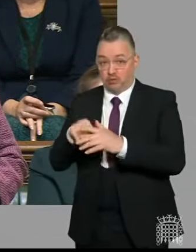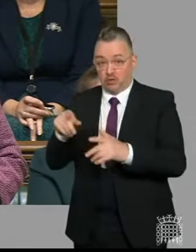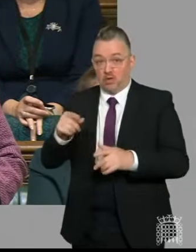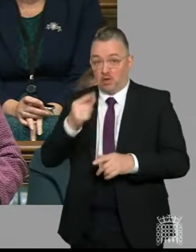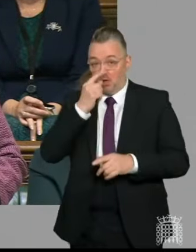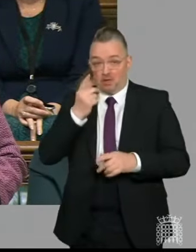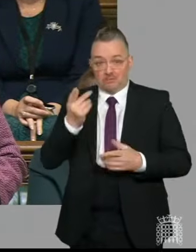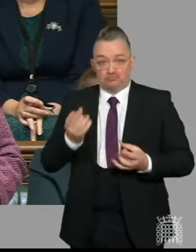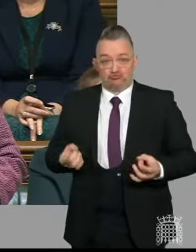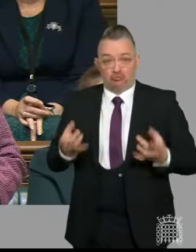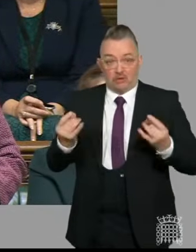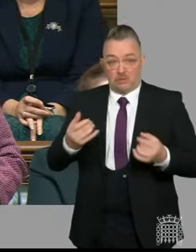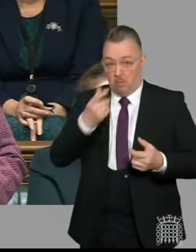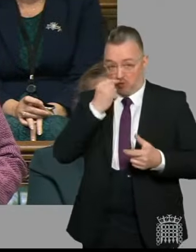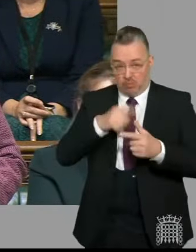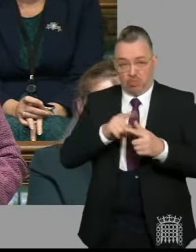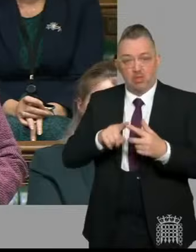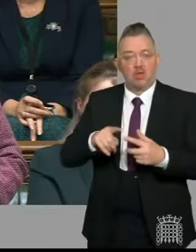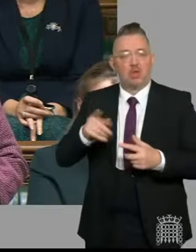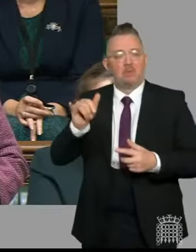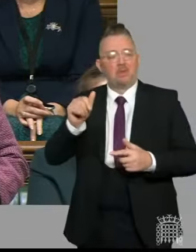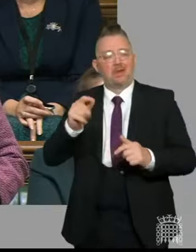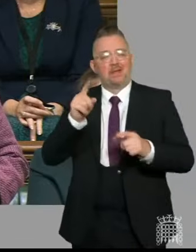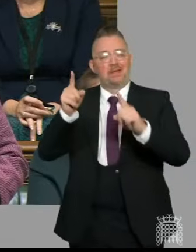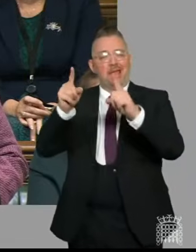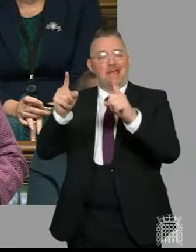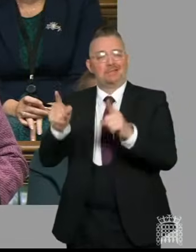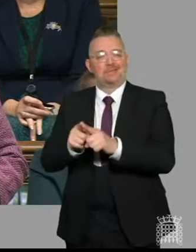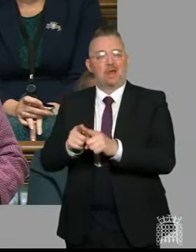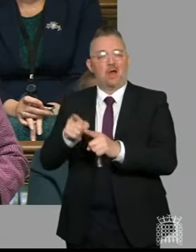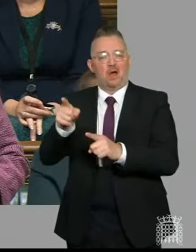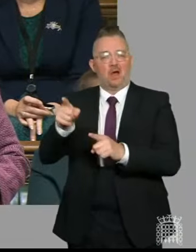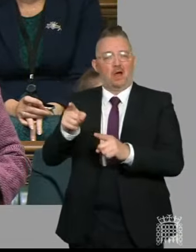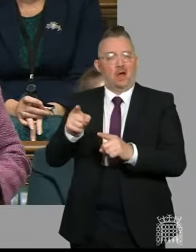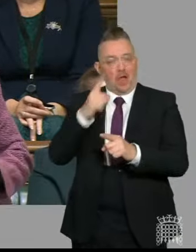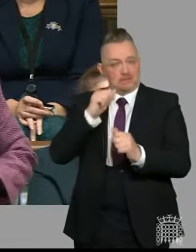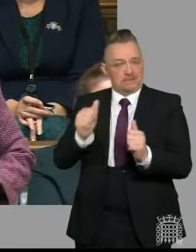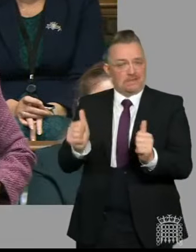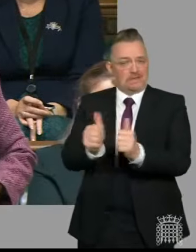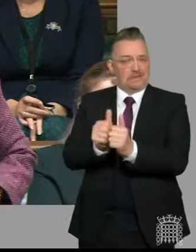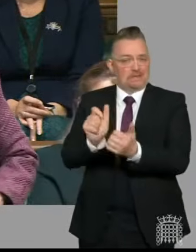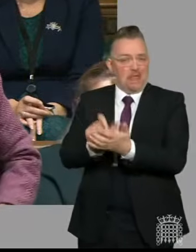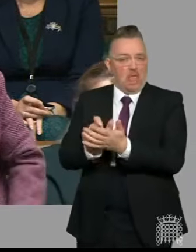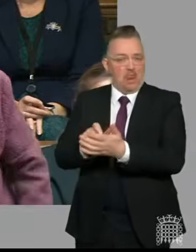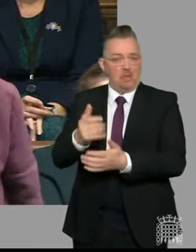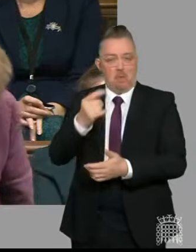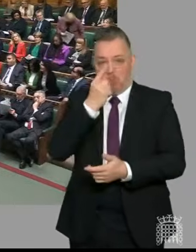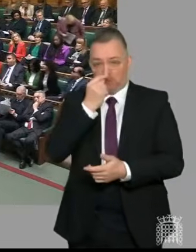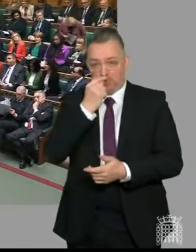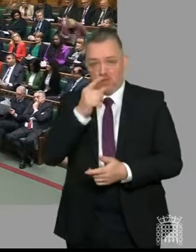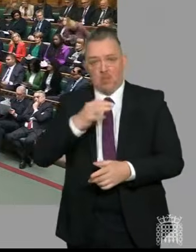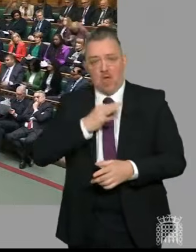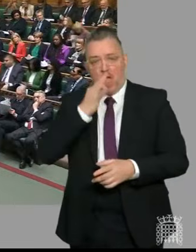robust multi-union proposal as the only way to keep primary steel making in the UK.